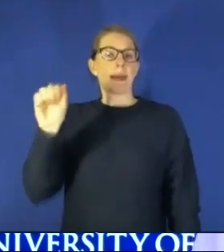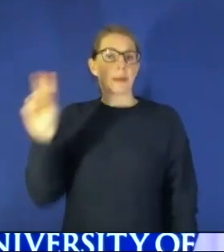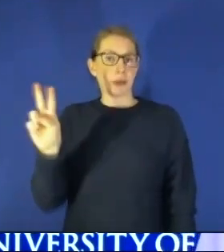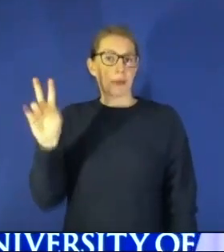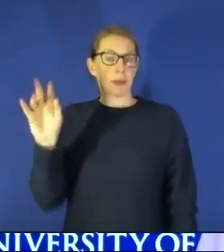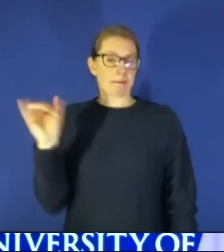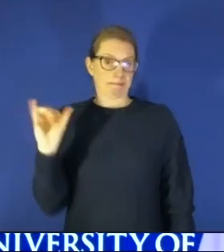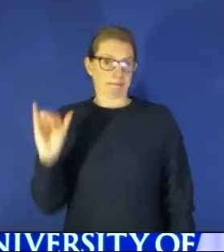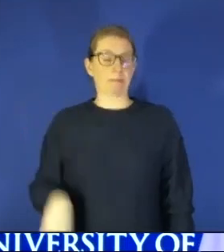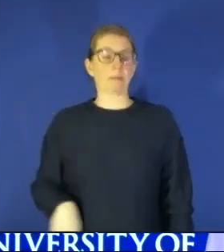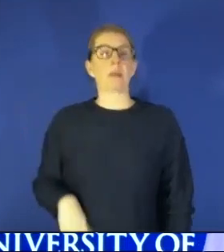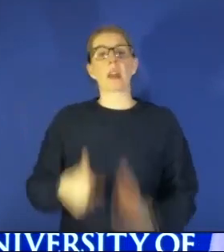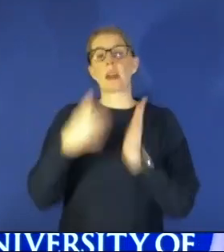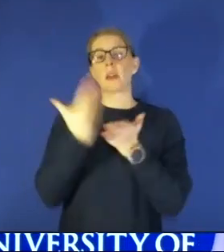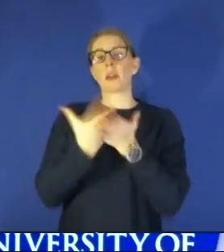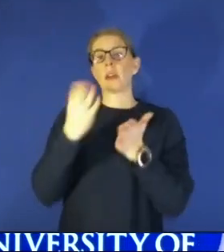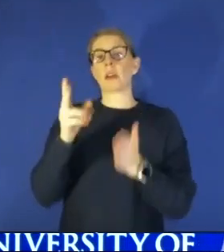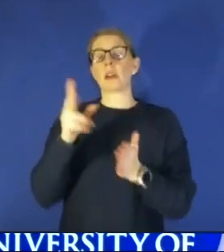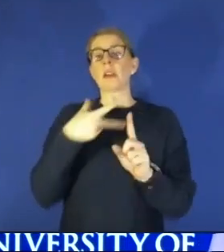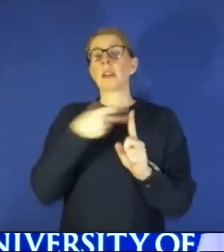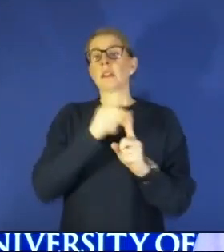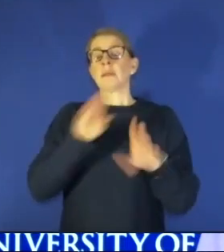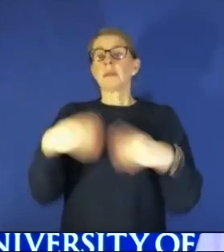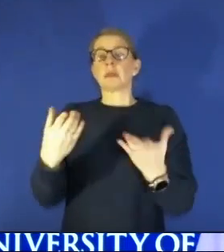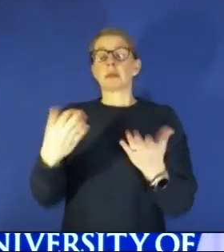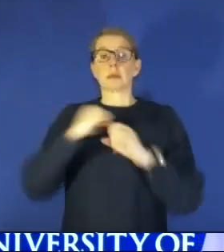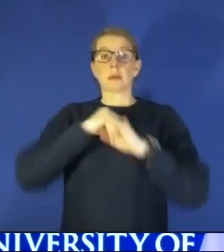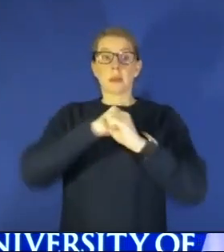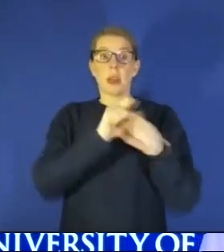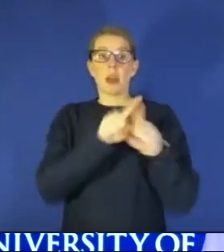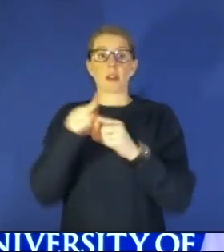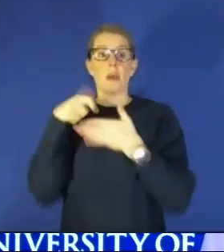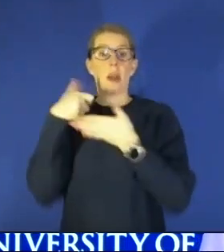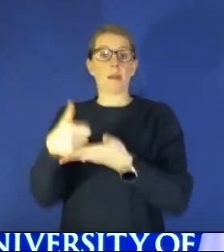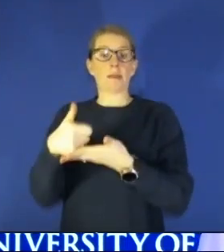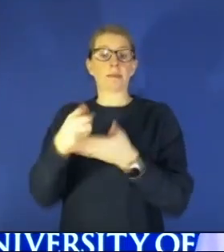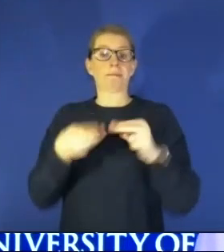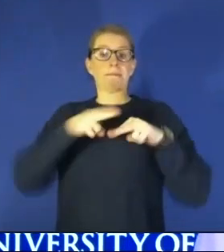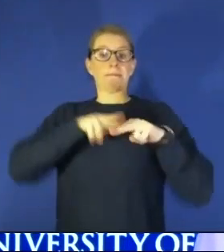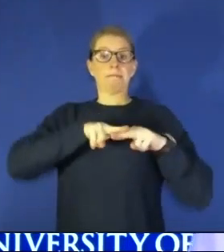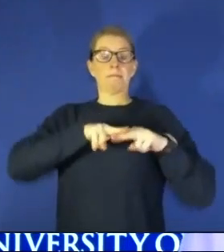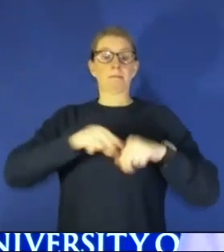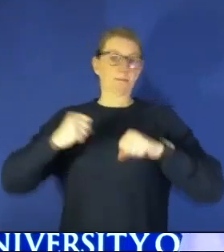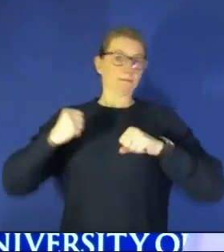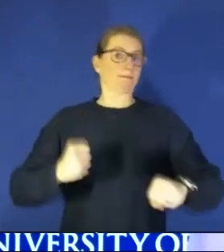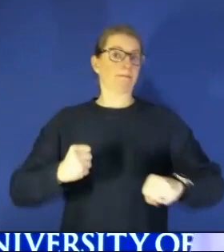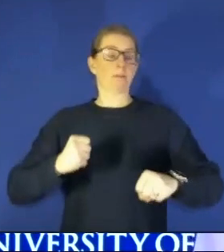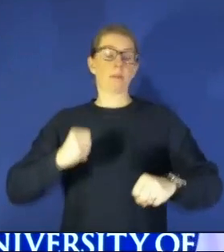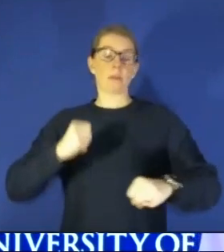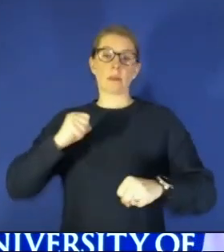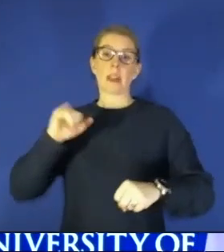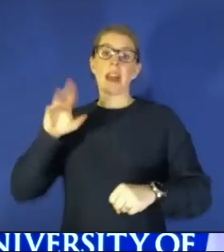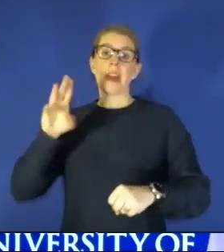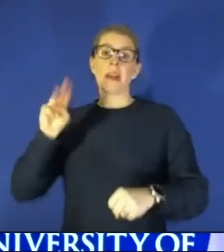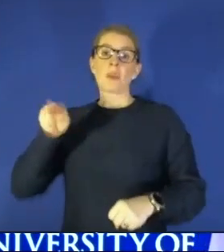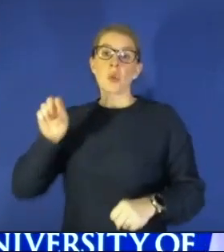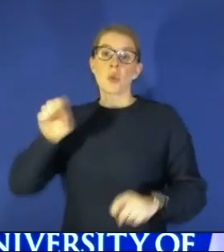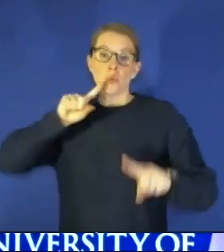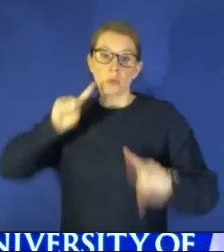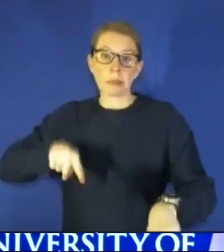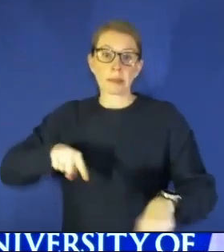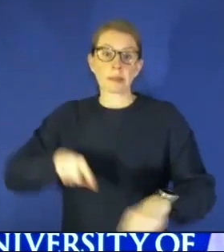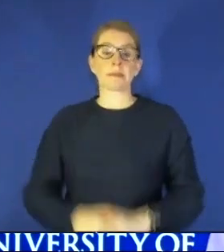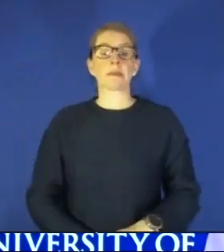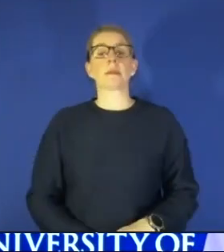vaccination not only provides protection, but also helps increase that robust immune response, not only to the